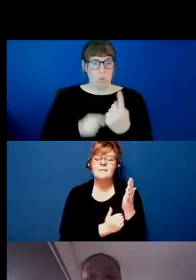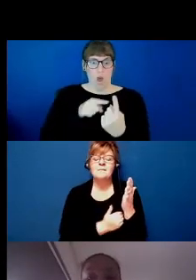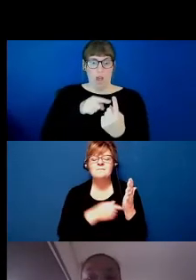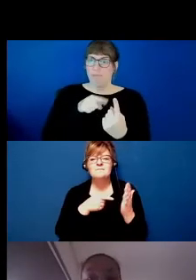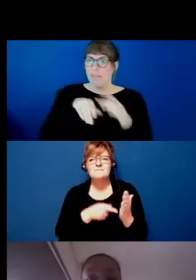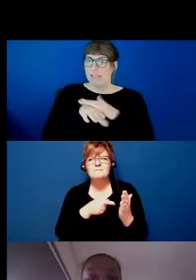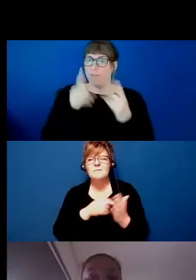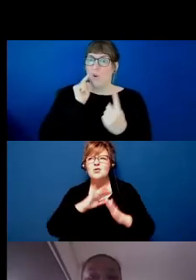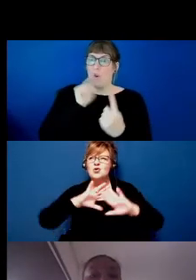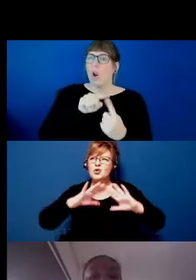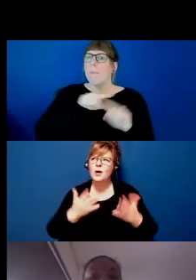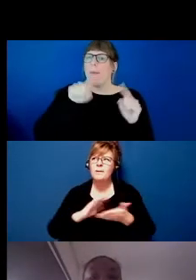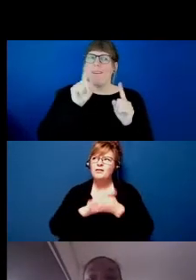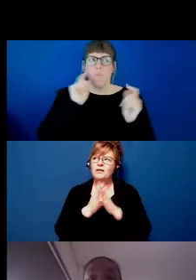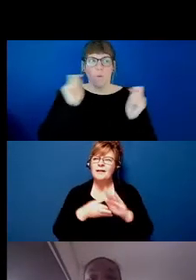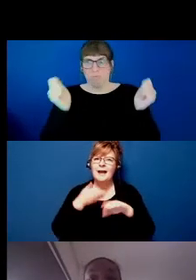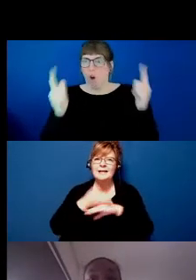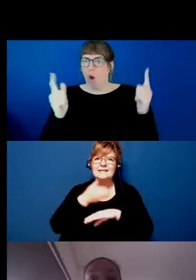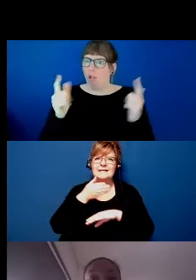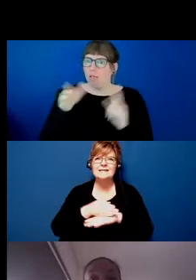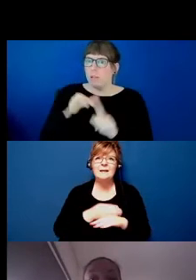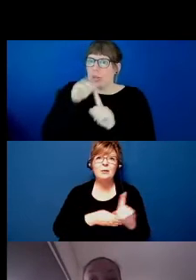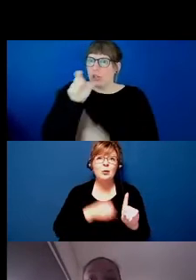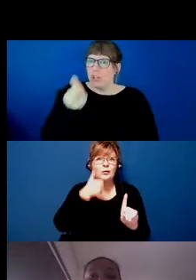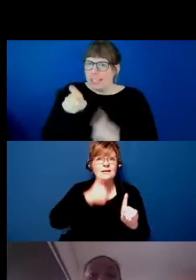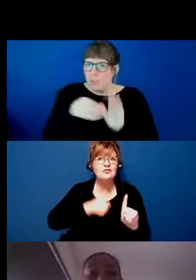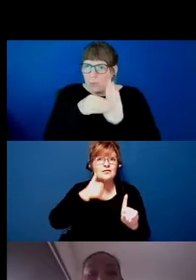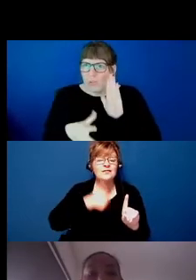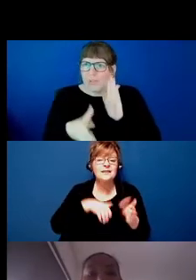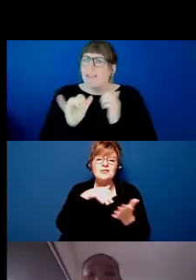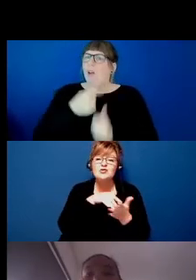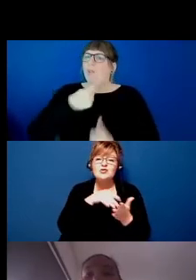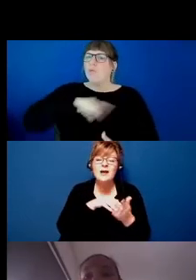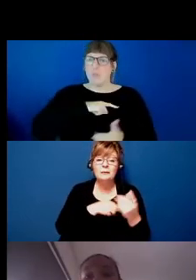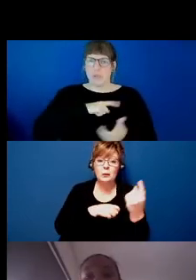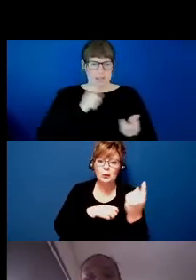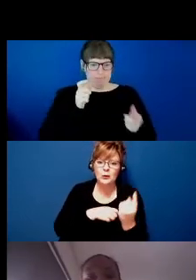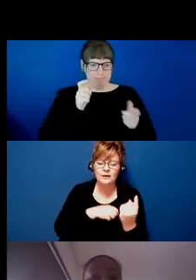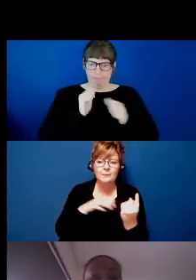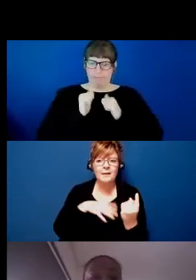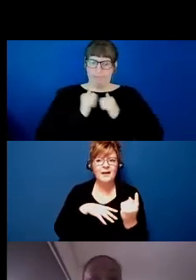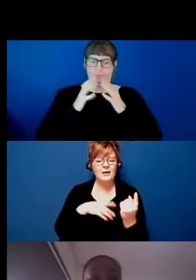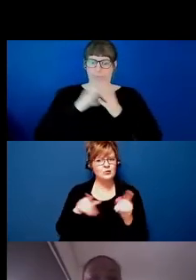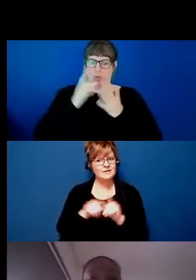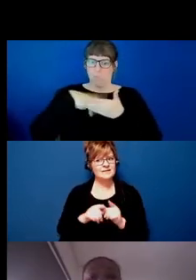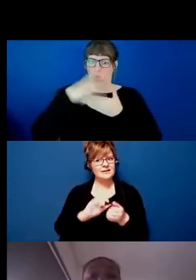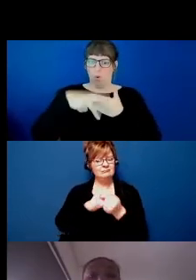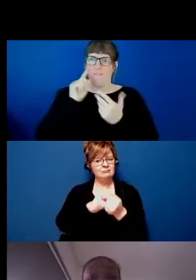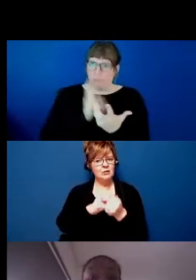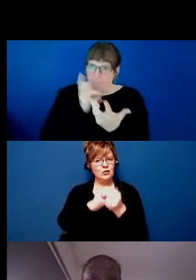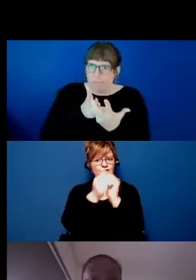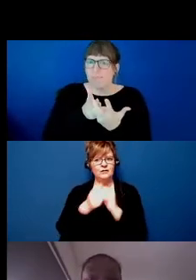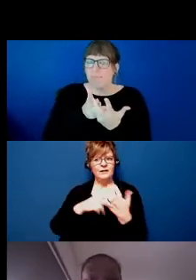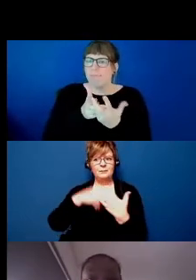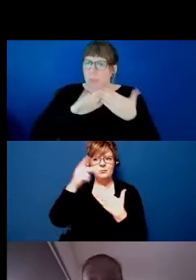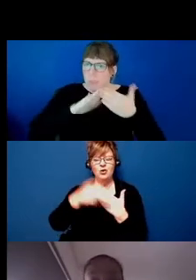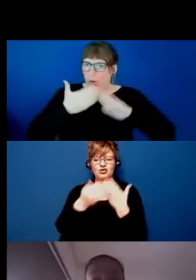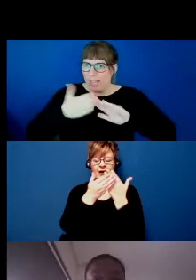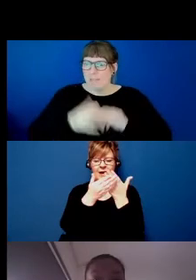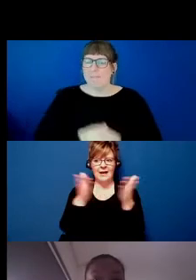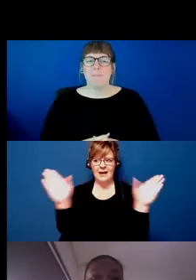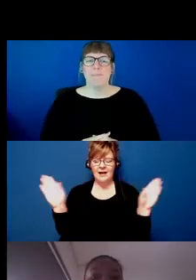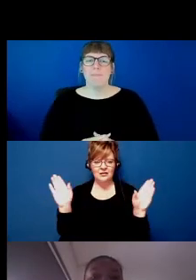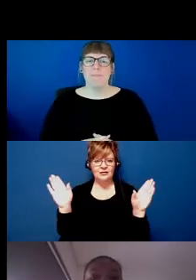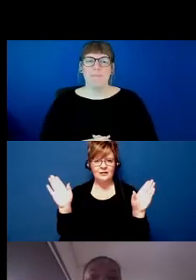all those years ago, but to sort of turn it into a bigger project and make it accessible to the whole community of